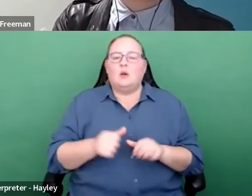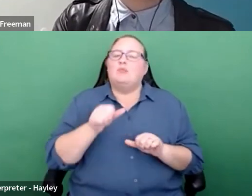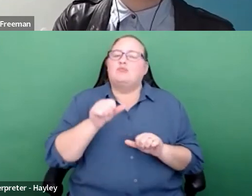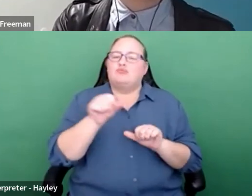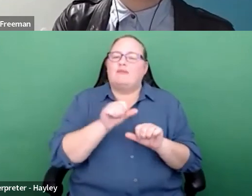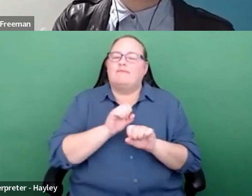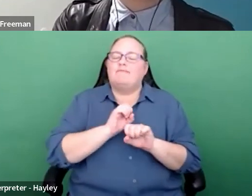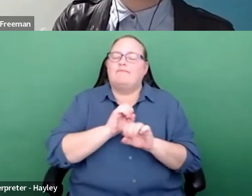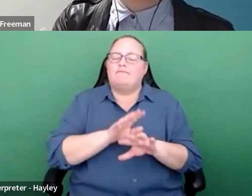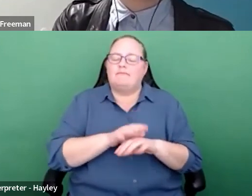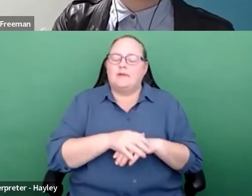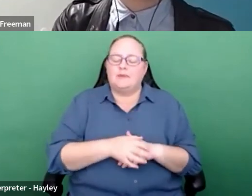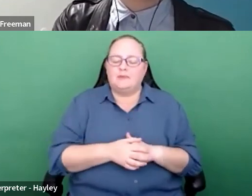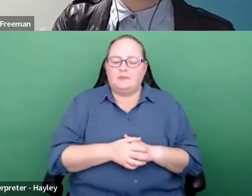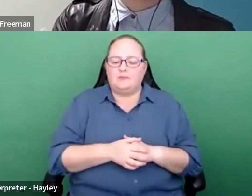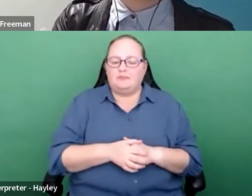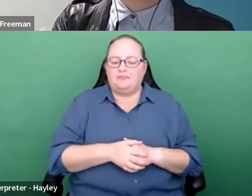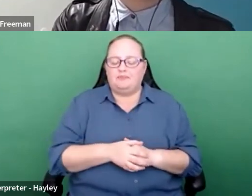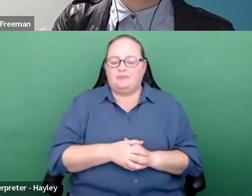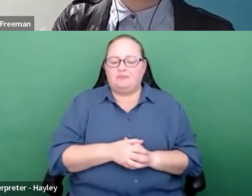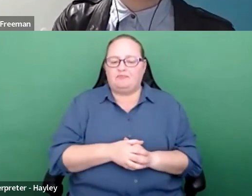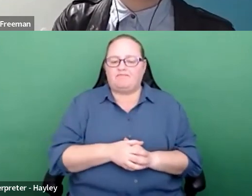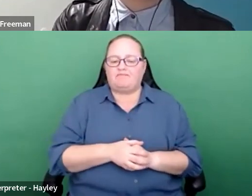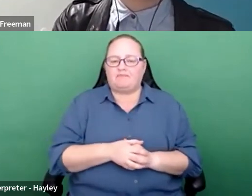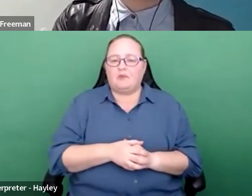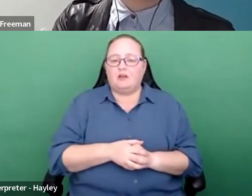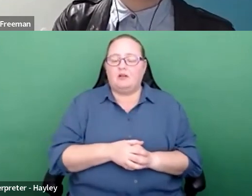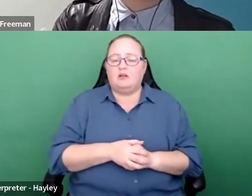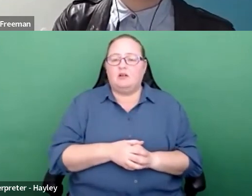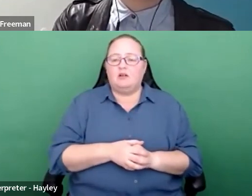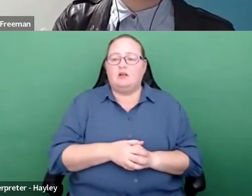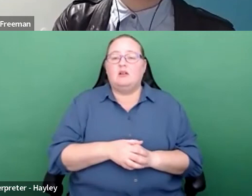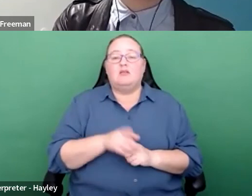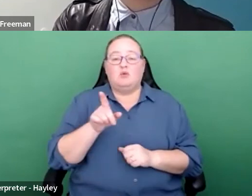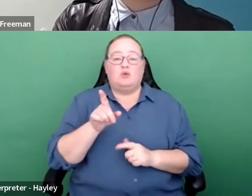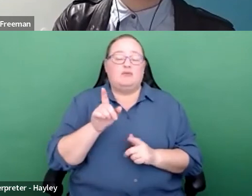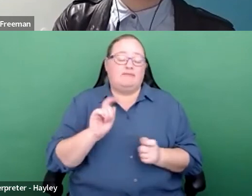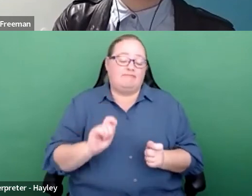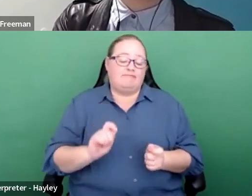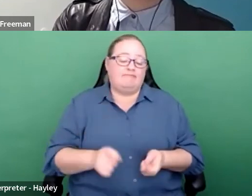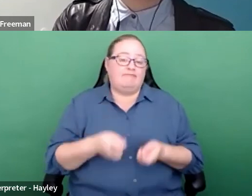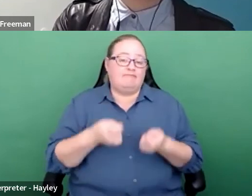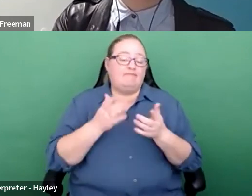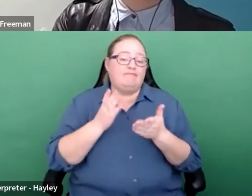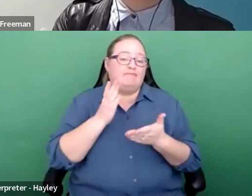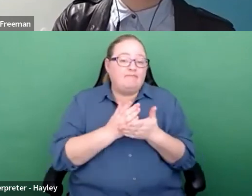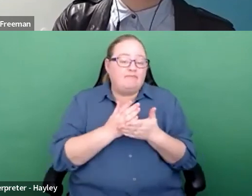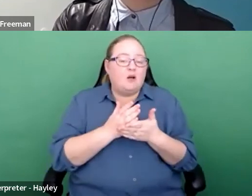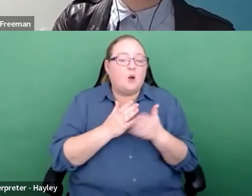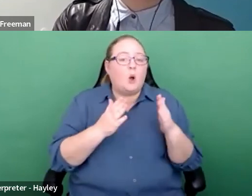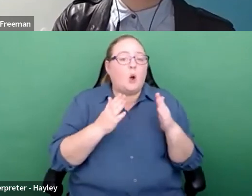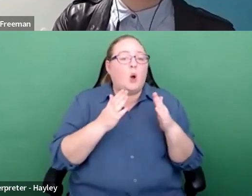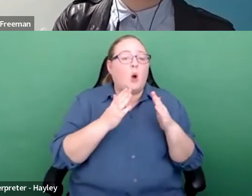I'd say that yes, what you've done is to highlight the extent to which homelessness is deeply